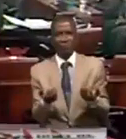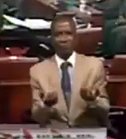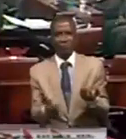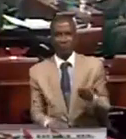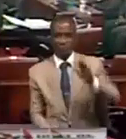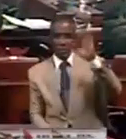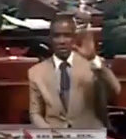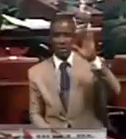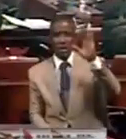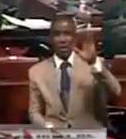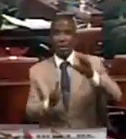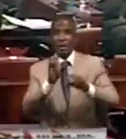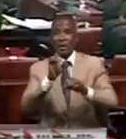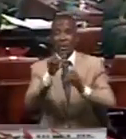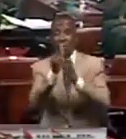application for direction stage